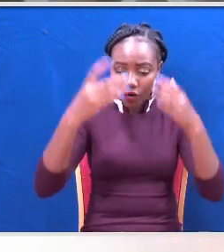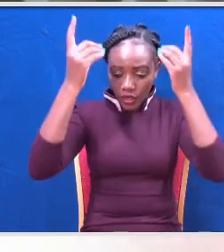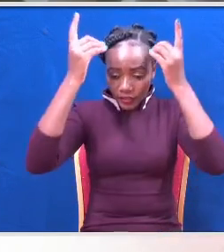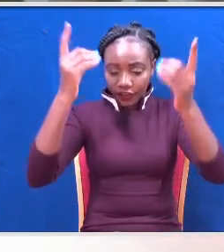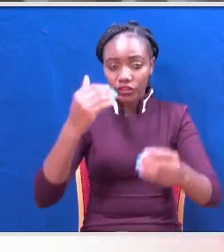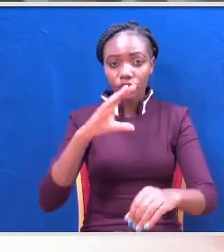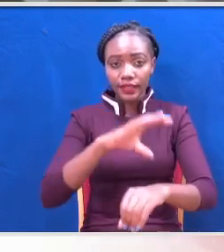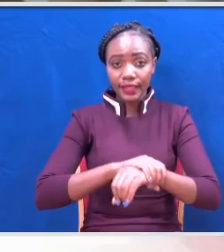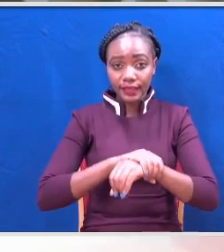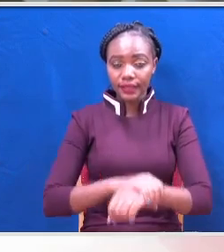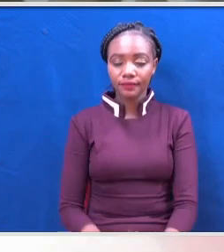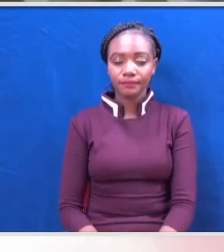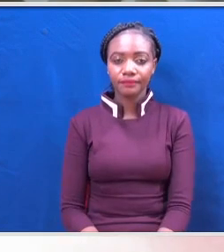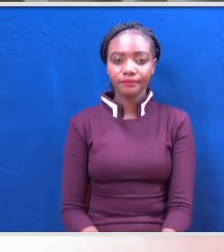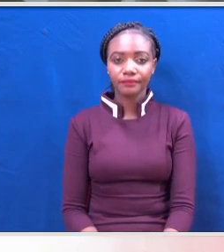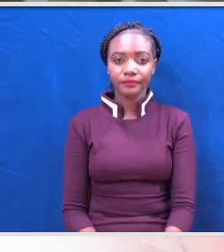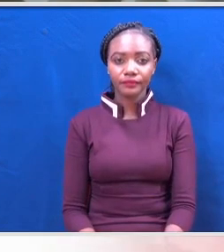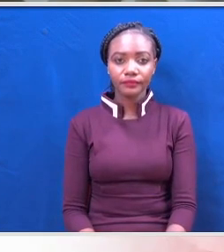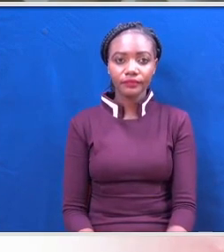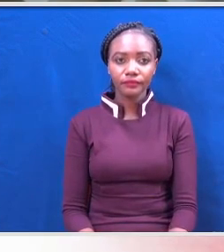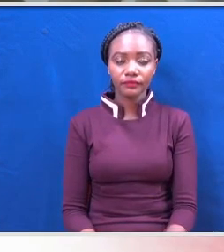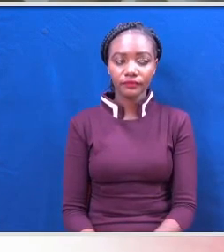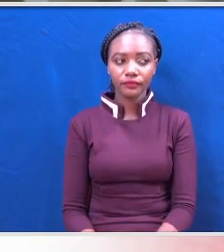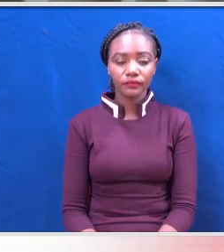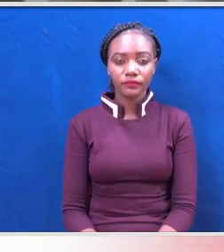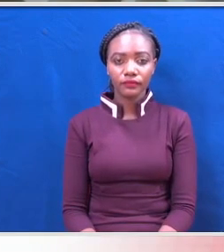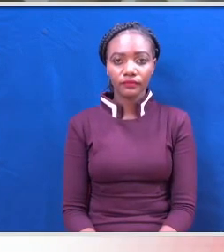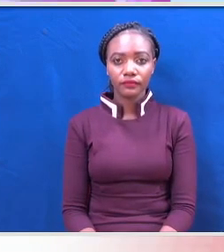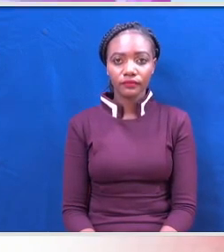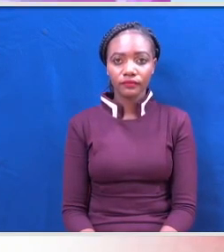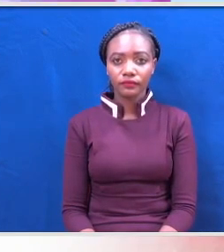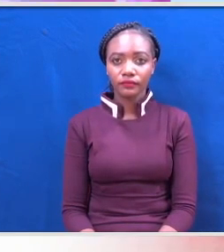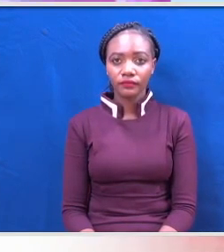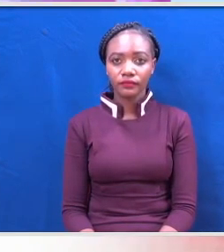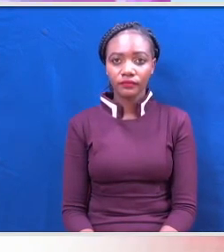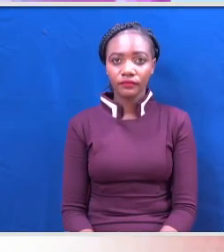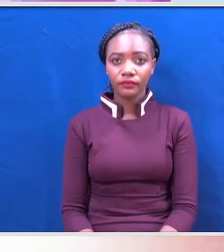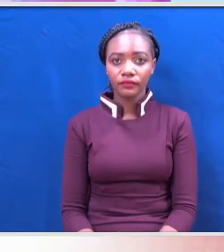at. Elizabeth Mutuku, TV 47, Palm Buildings, Nairobi. Still on matters.